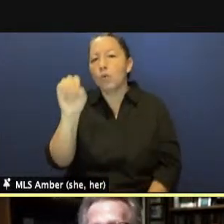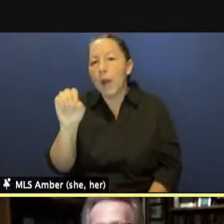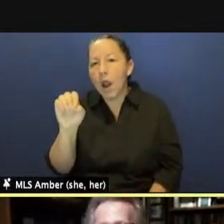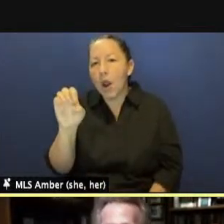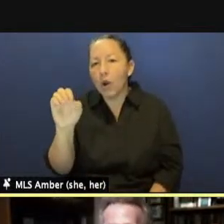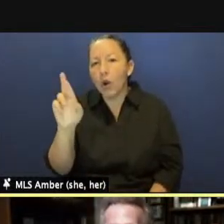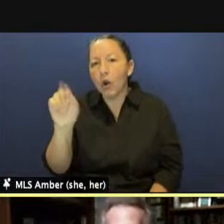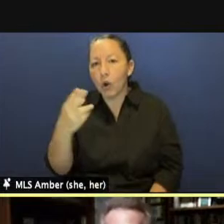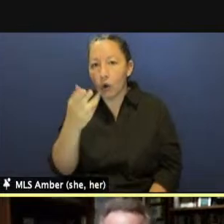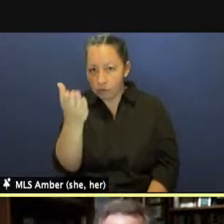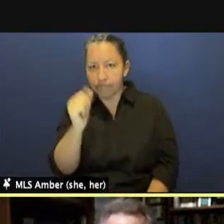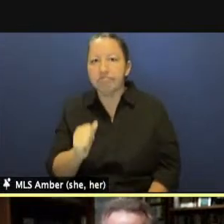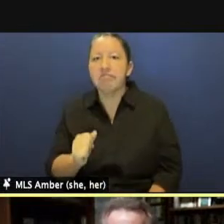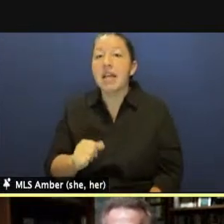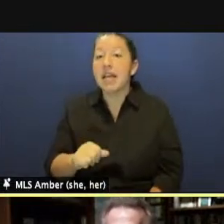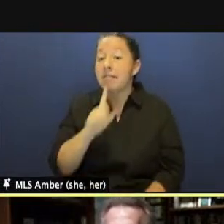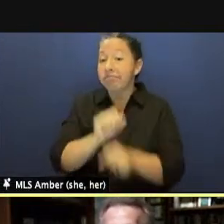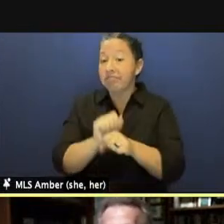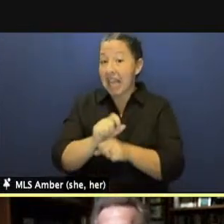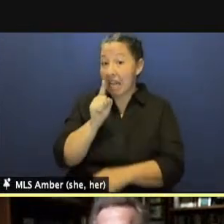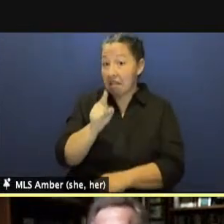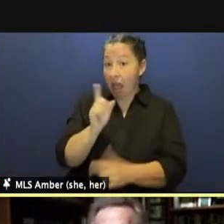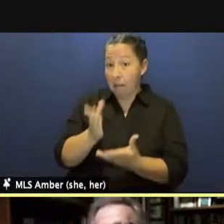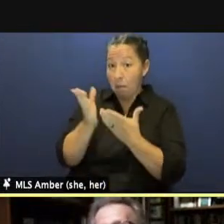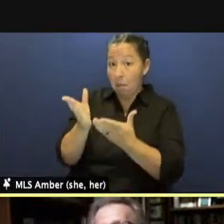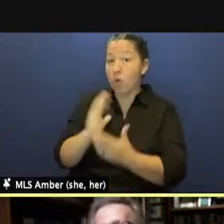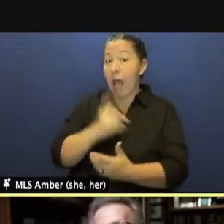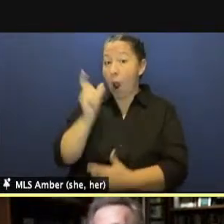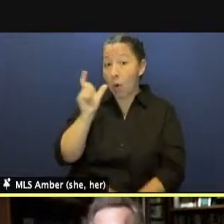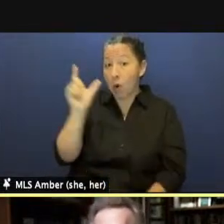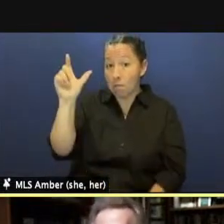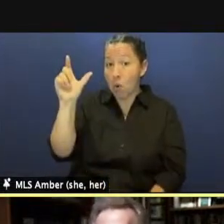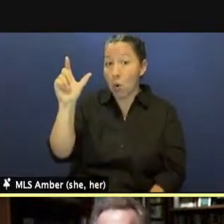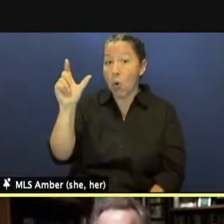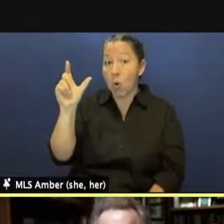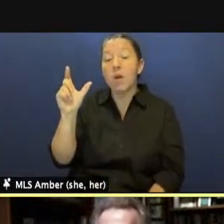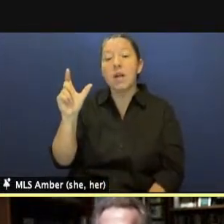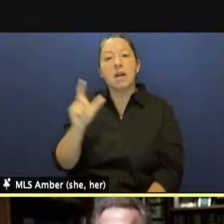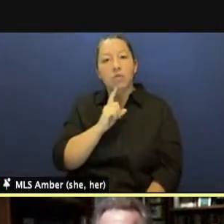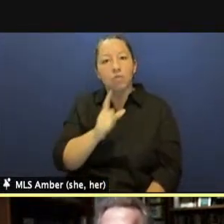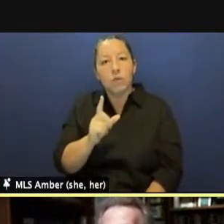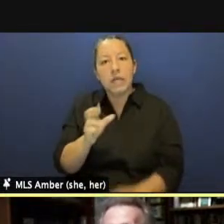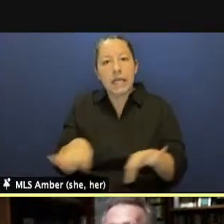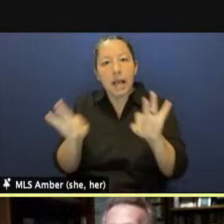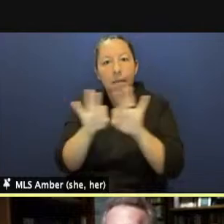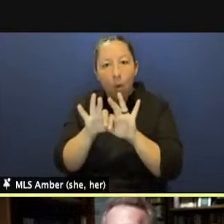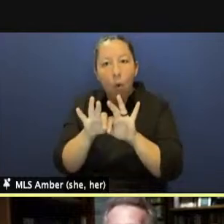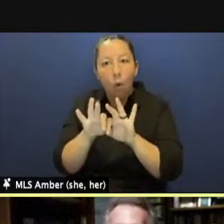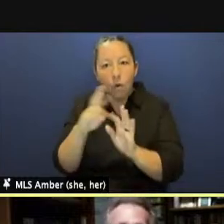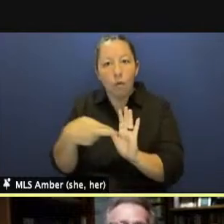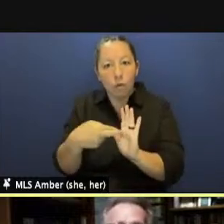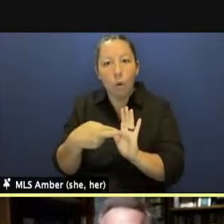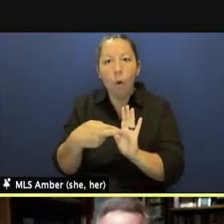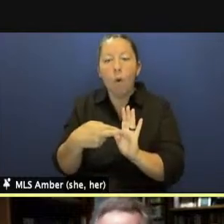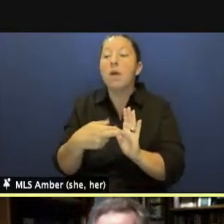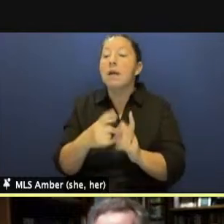they propose that our moon plays a number of critical roles in keeping the